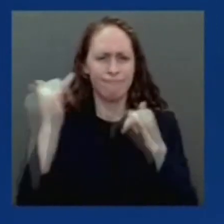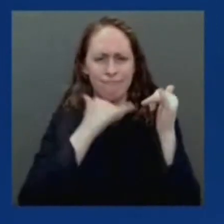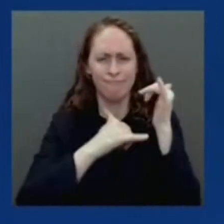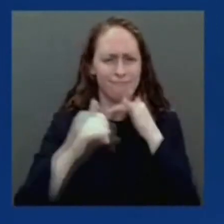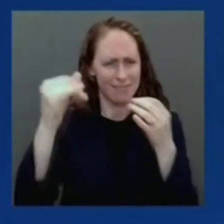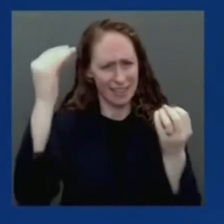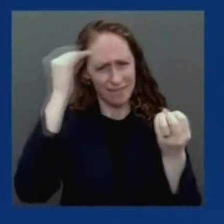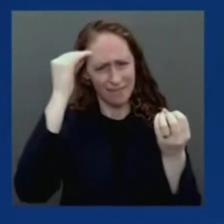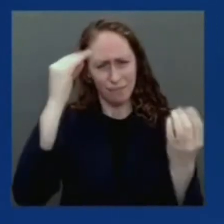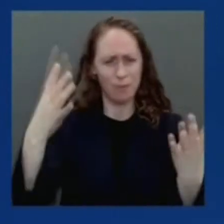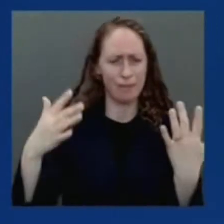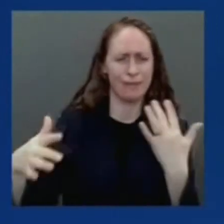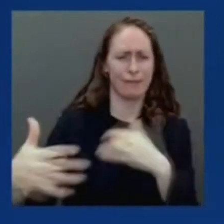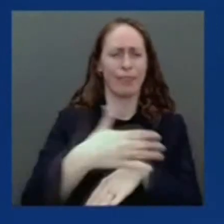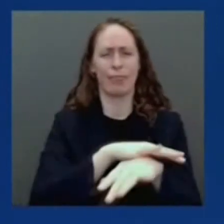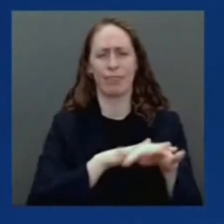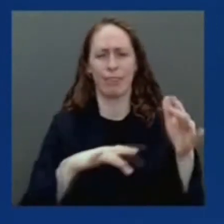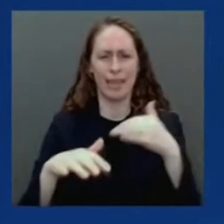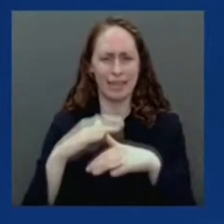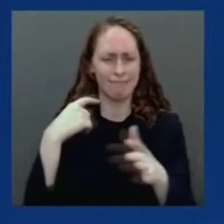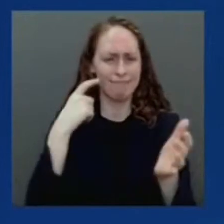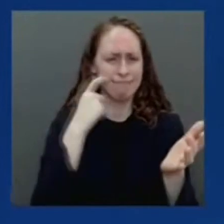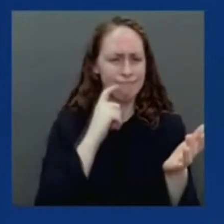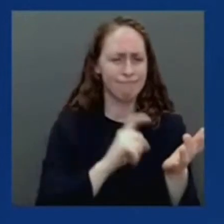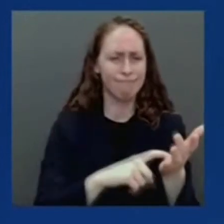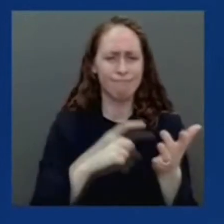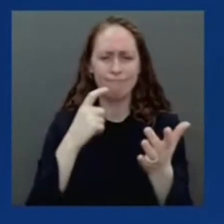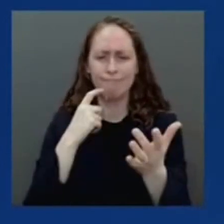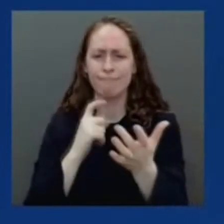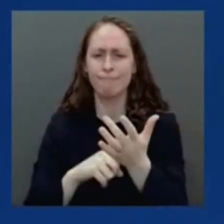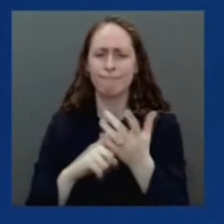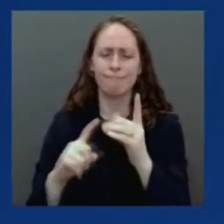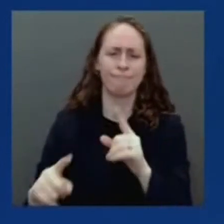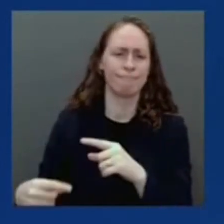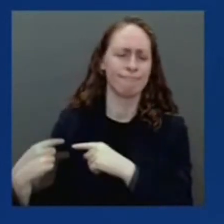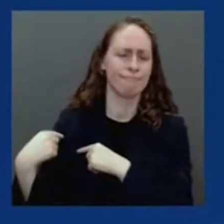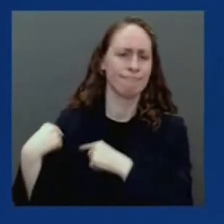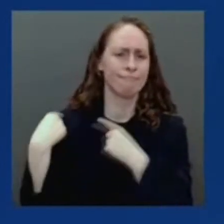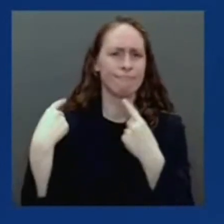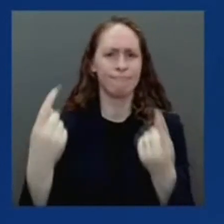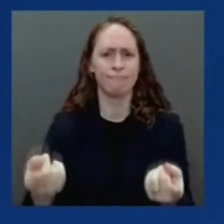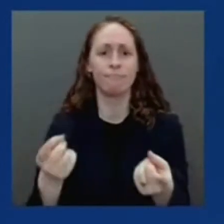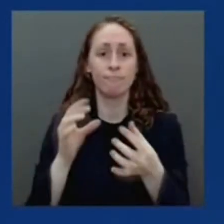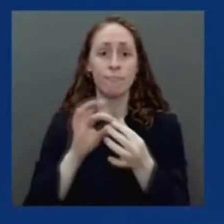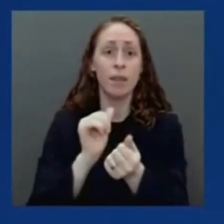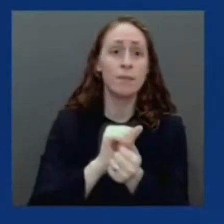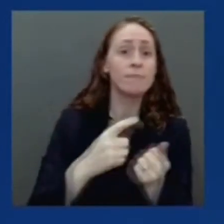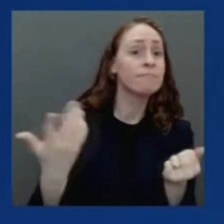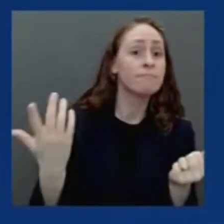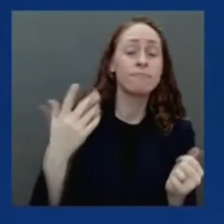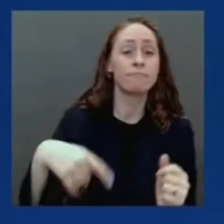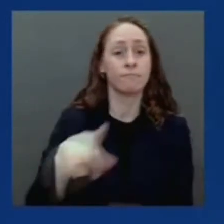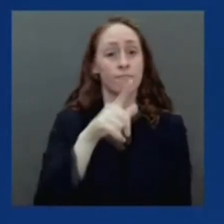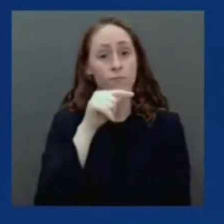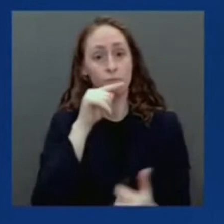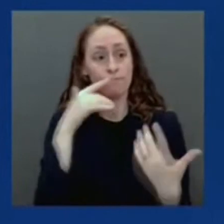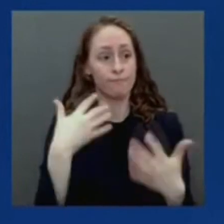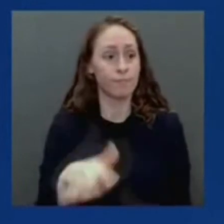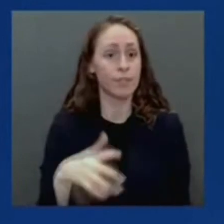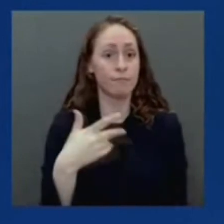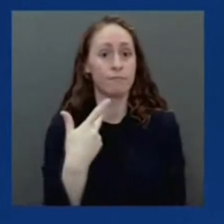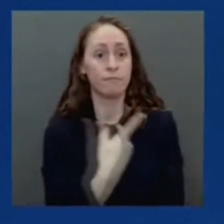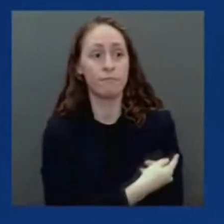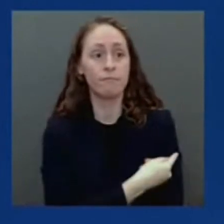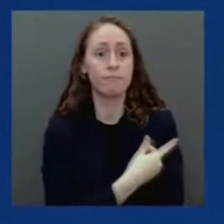vaccination negatively impacts people trying to conceive, namely, does it have a negative impact on